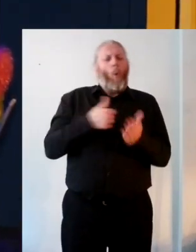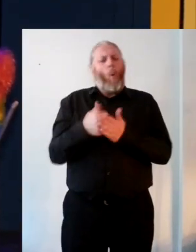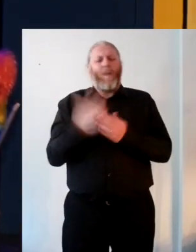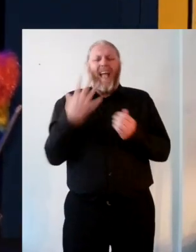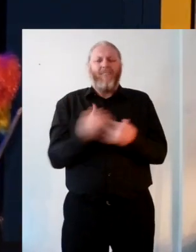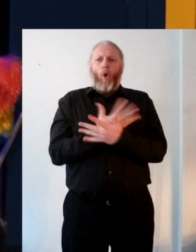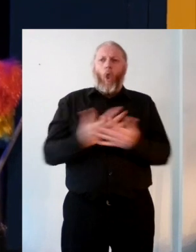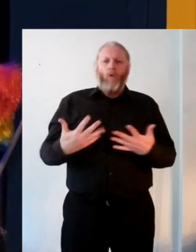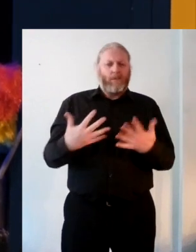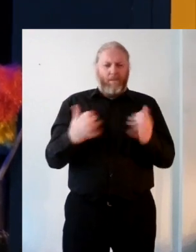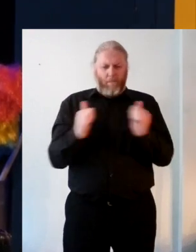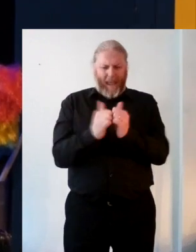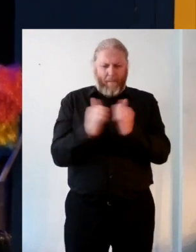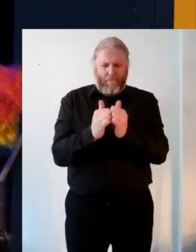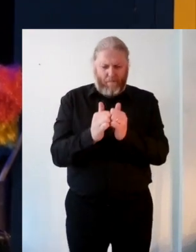lots of...